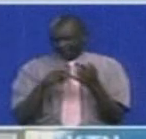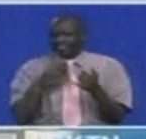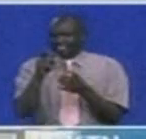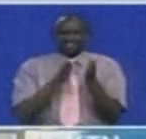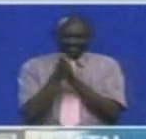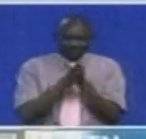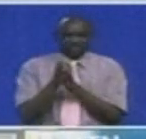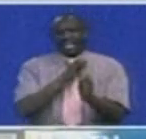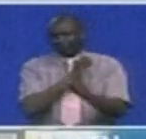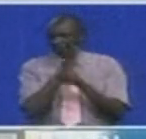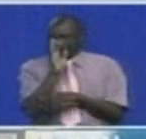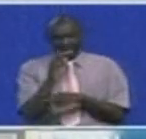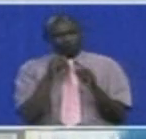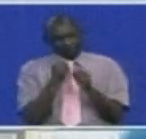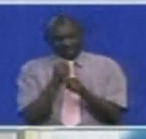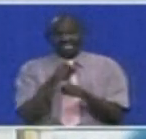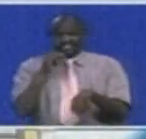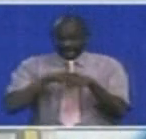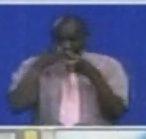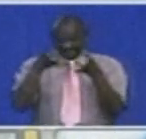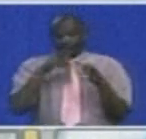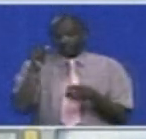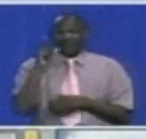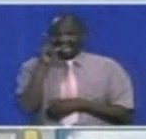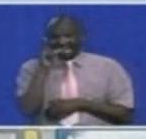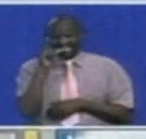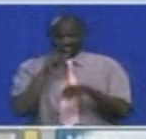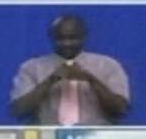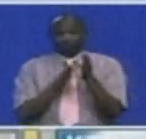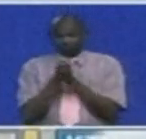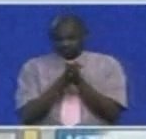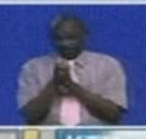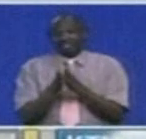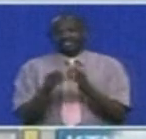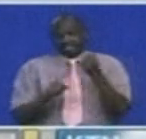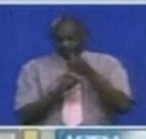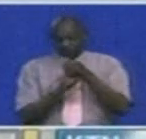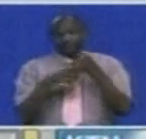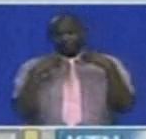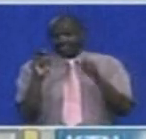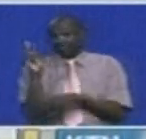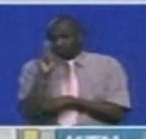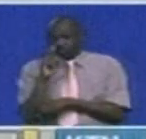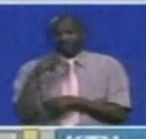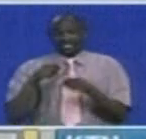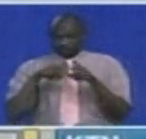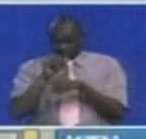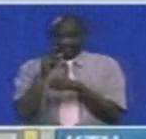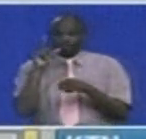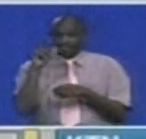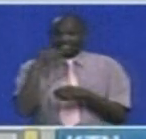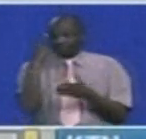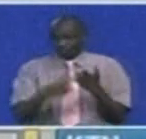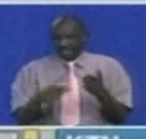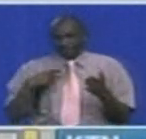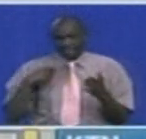determination. While he was physically present in London to give her moral support, President Uhuru Kenyatta also sent a Twitter message saying,